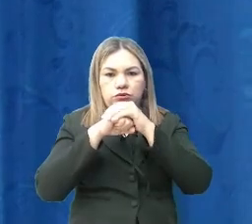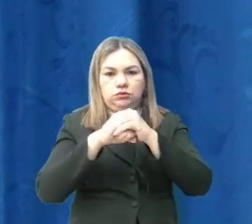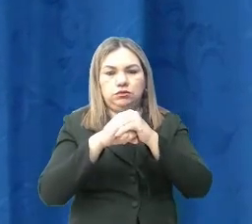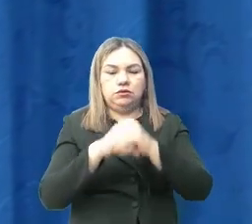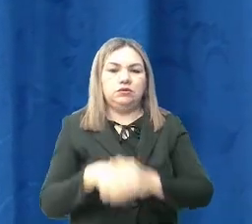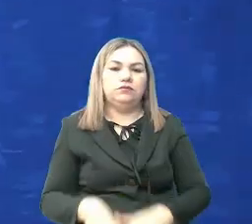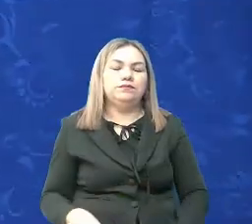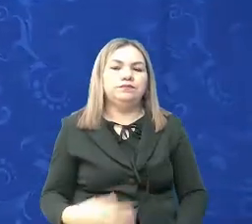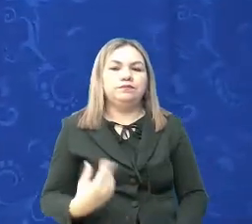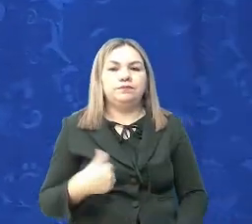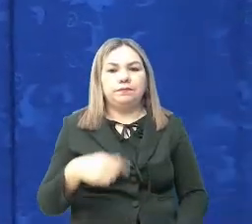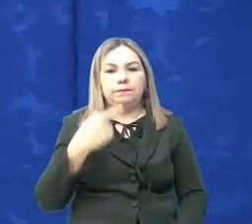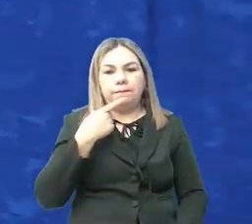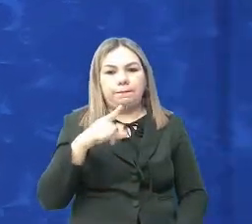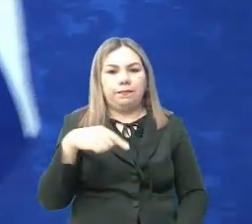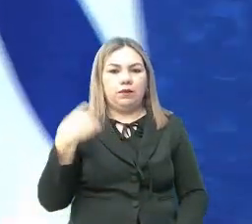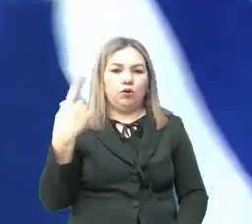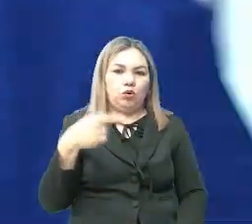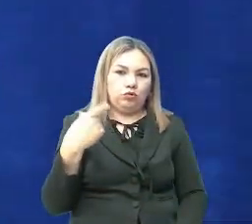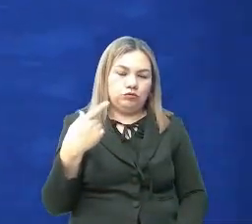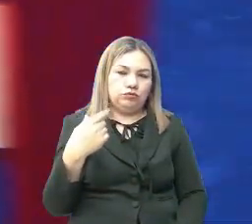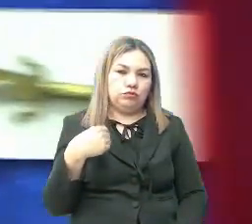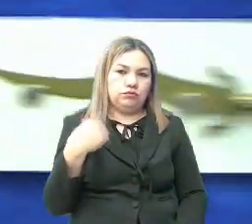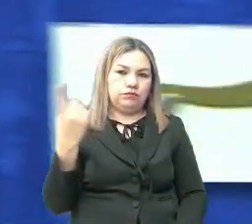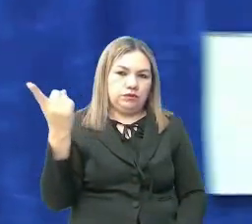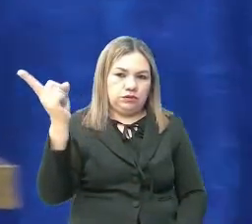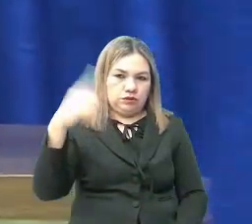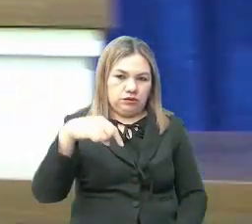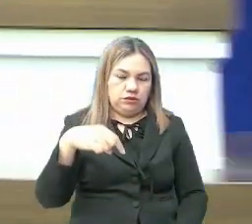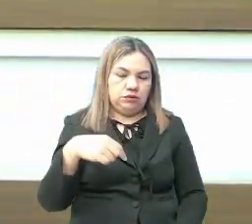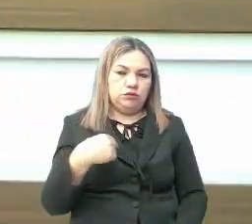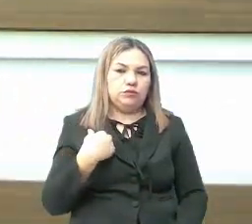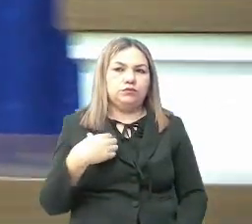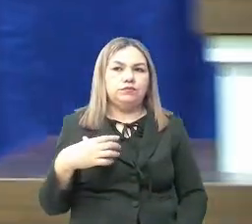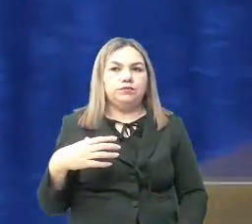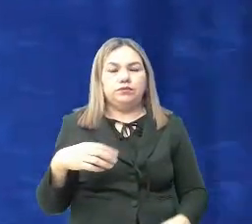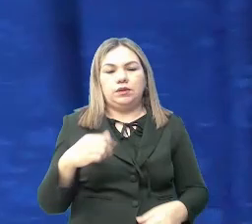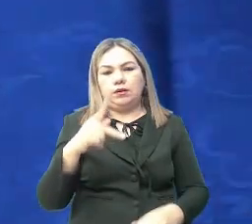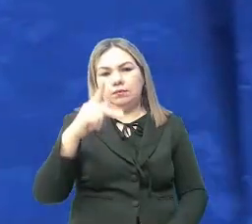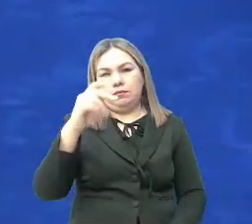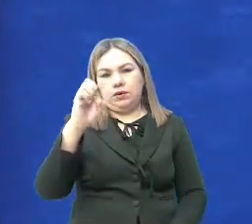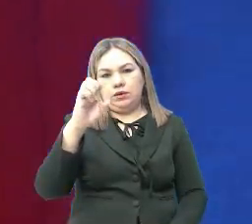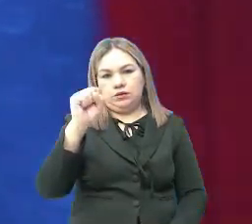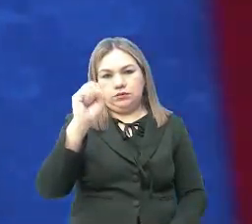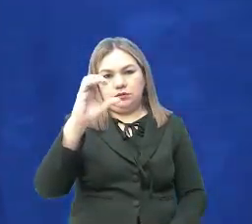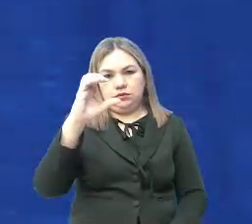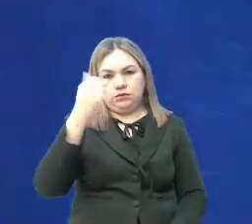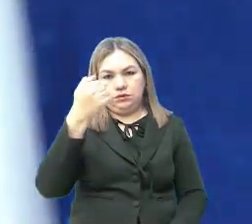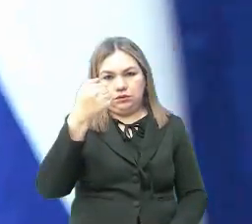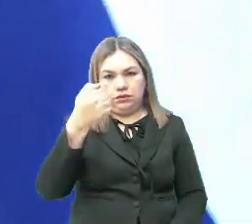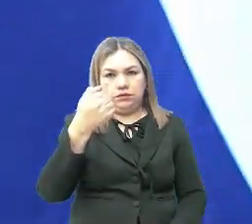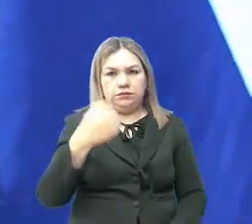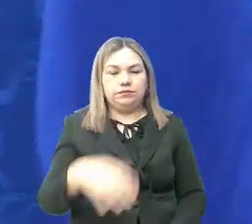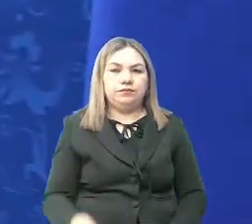there. So it says that those other boats came, and